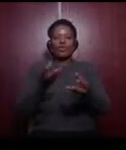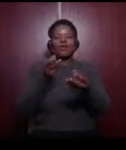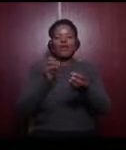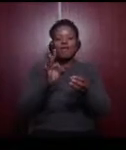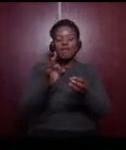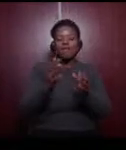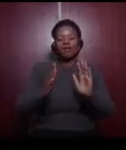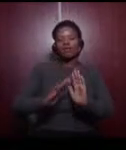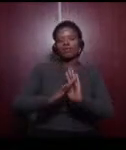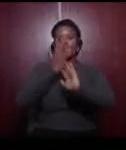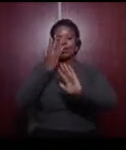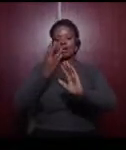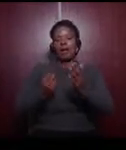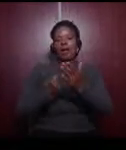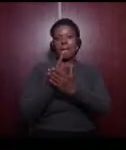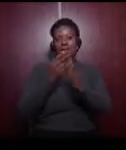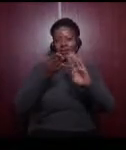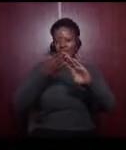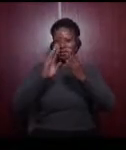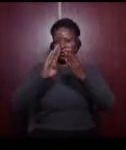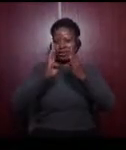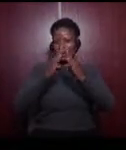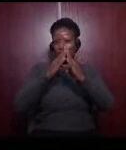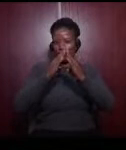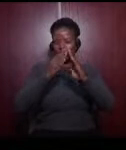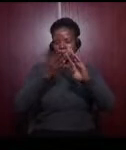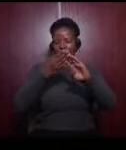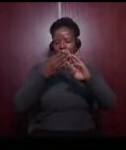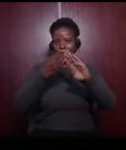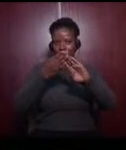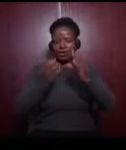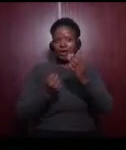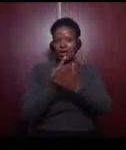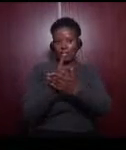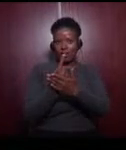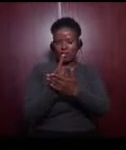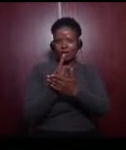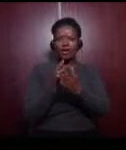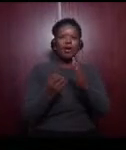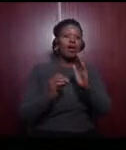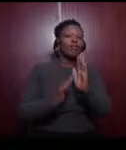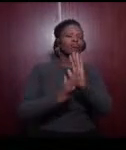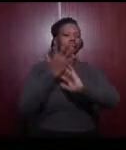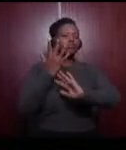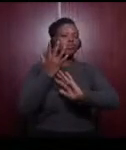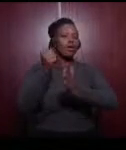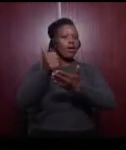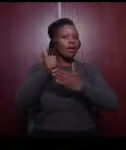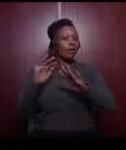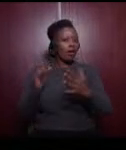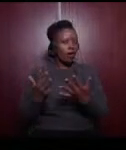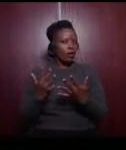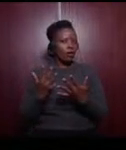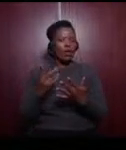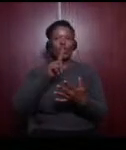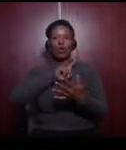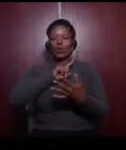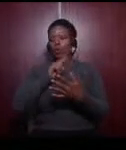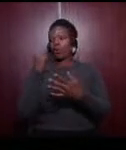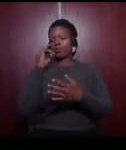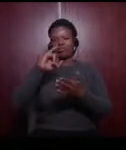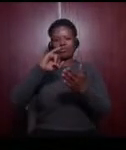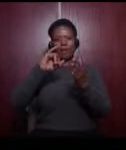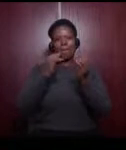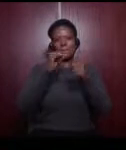community? Because there was a disaster that happened, I think somewhere in January, in Tembisa, within the